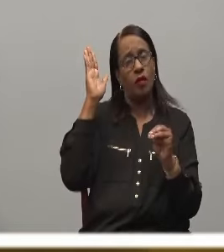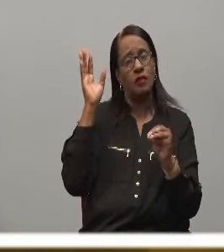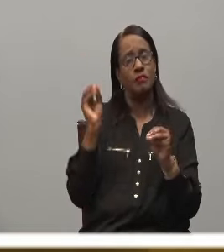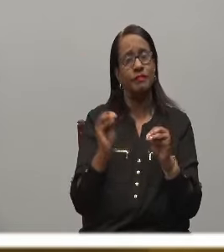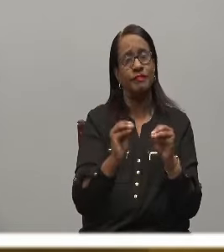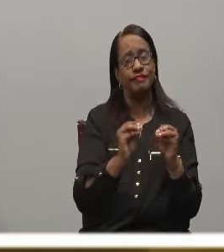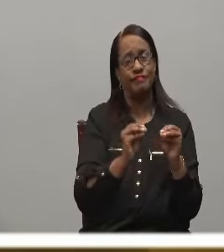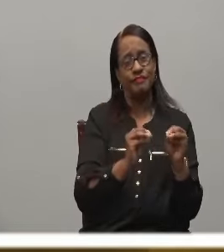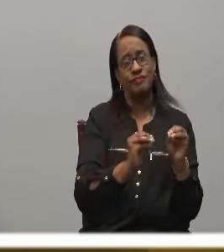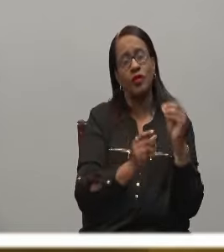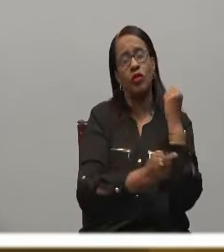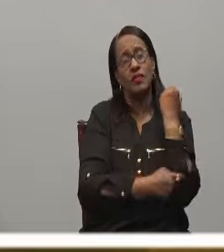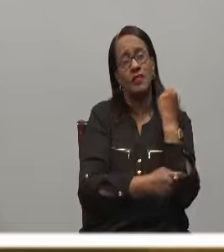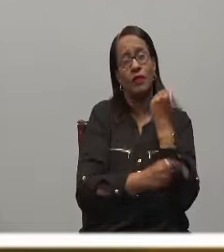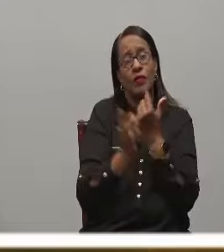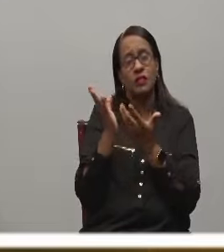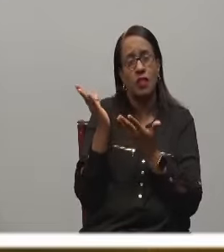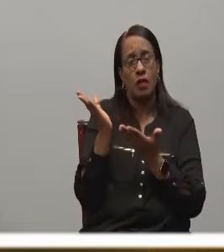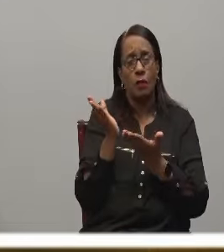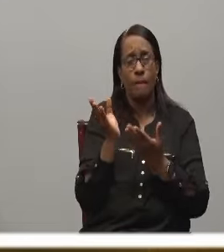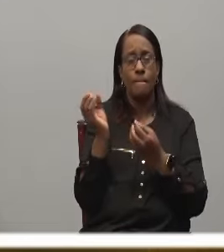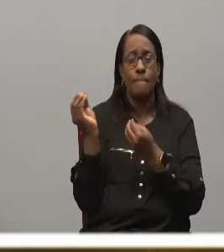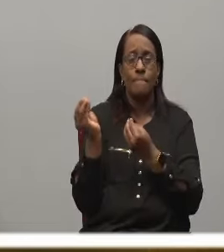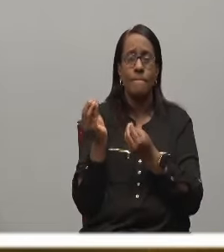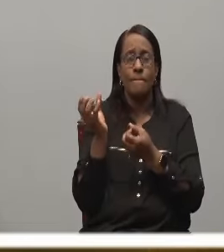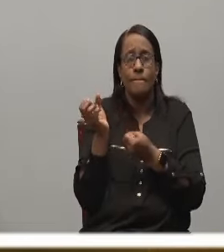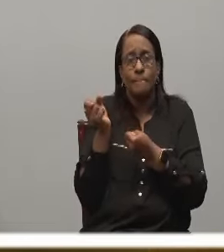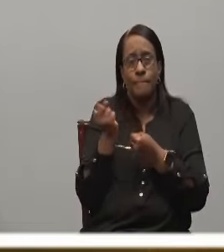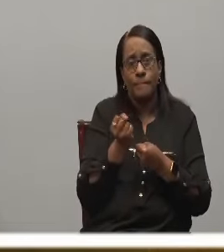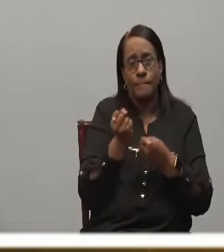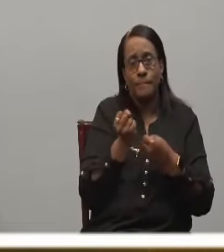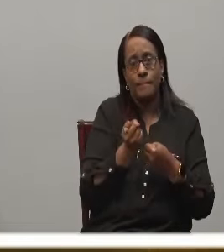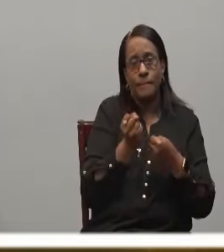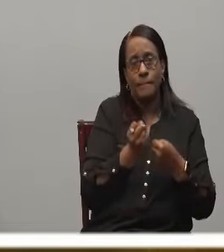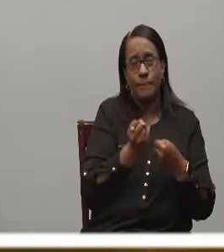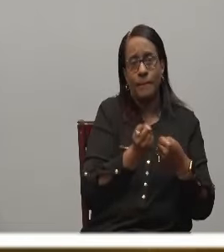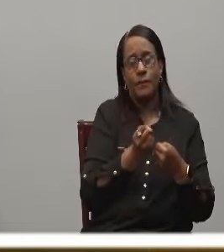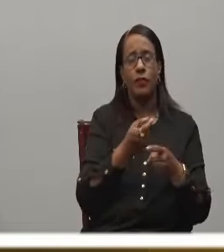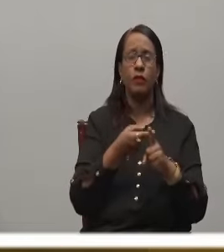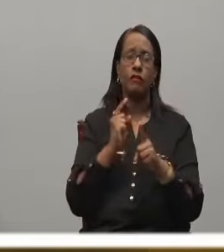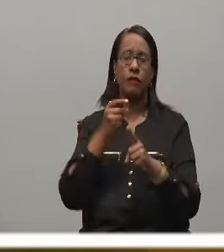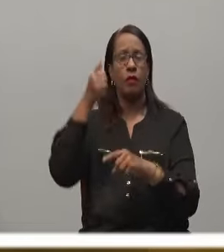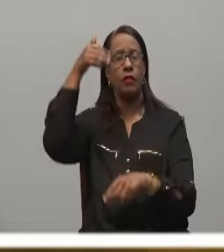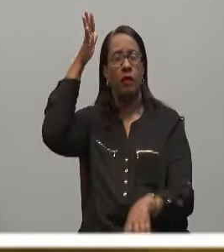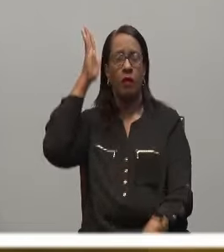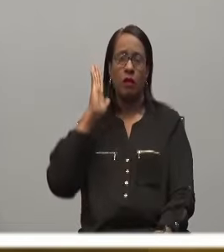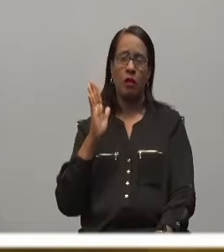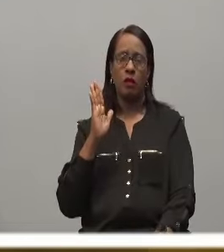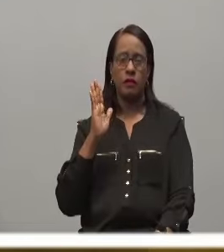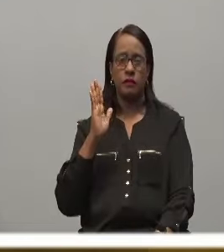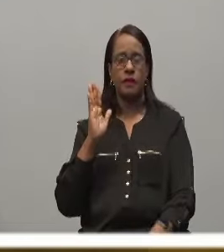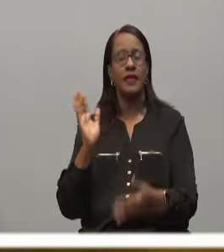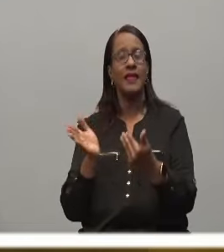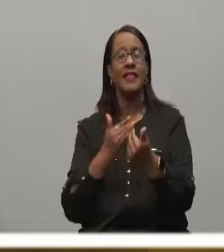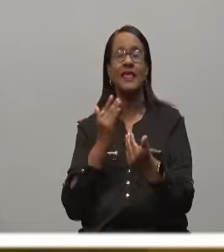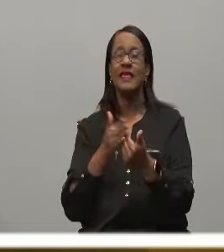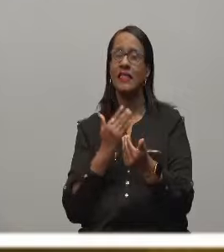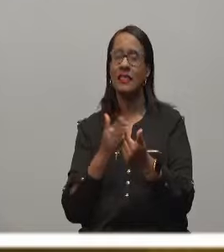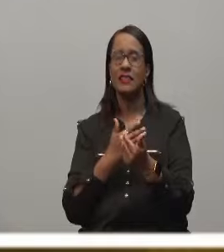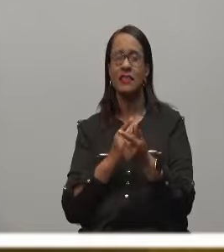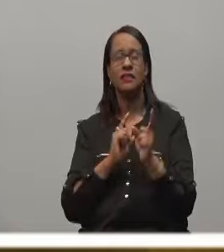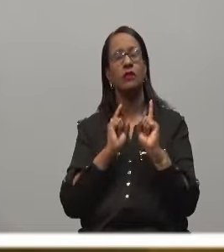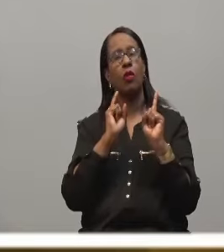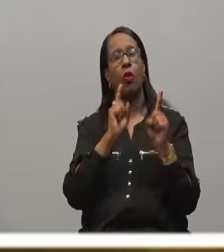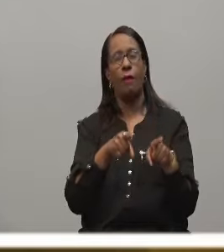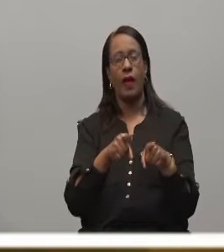beautiful, and then think about what happened after. How the temptations came and how it was so much easier just to go back to where you